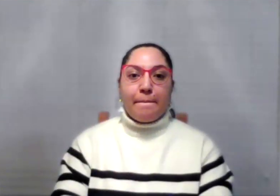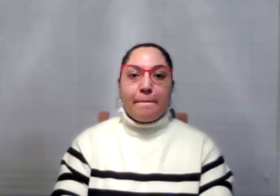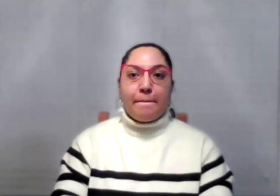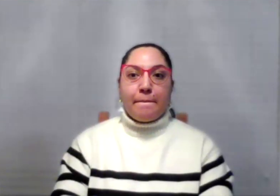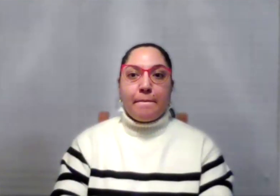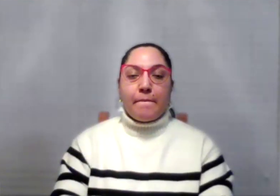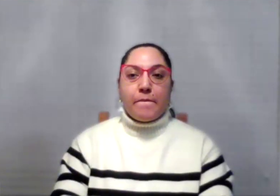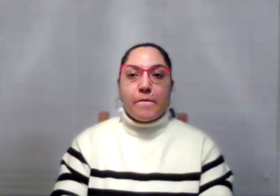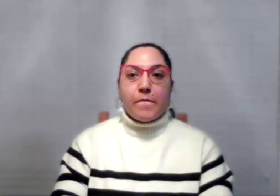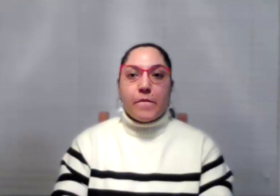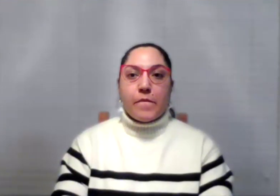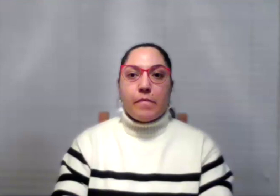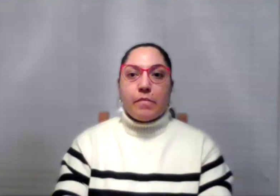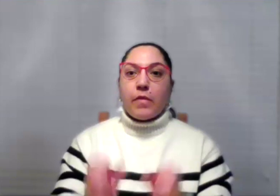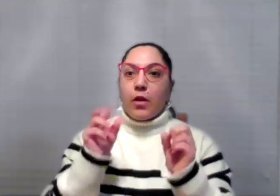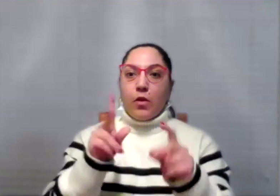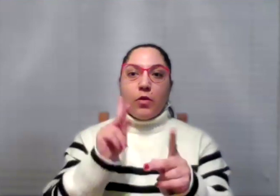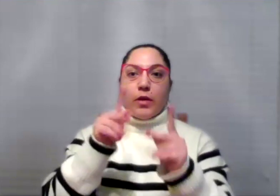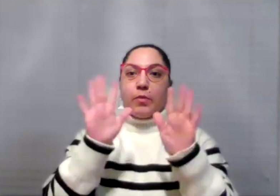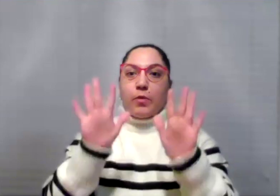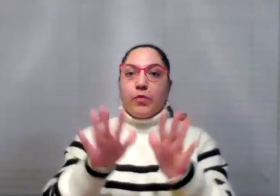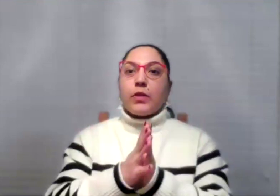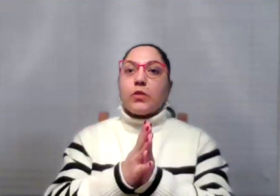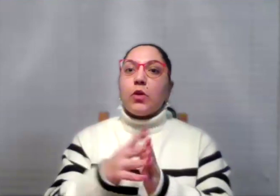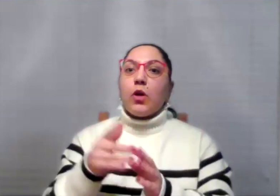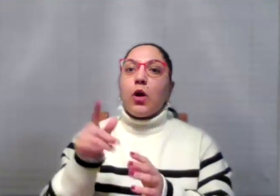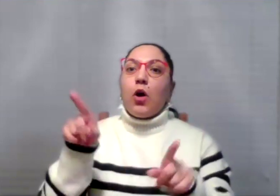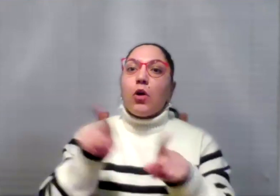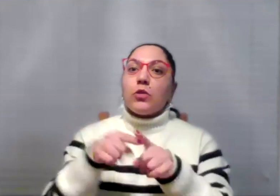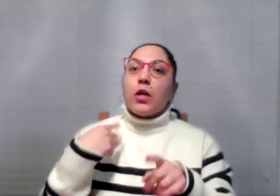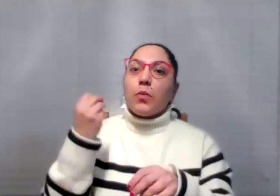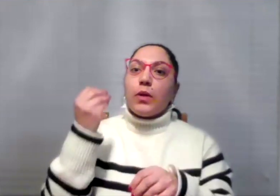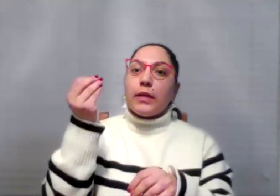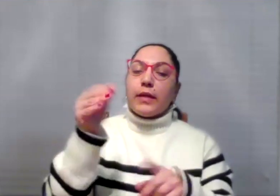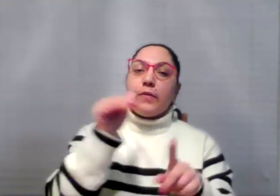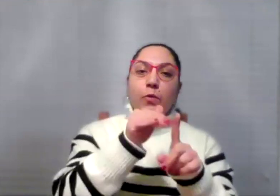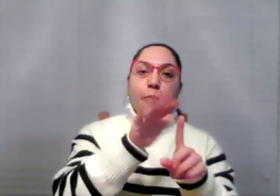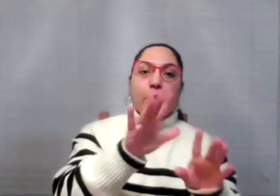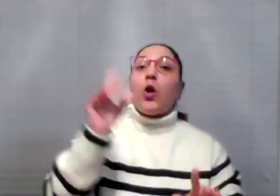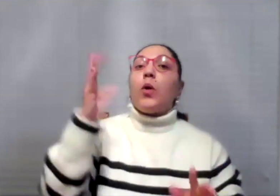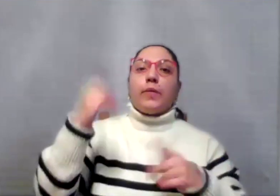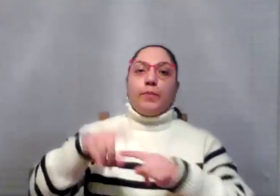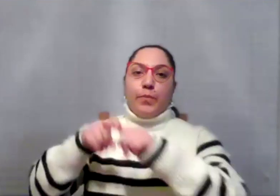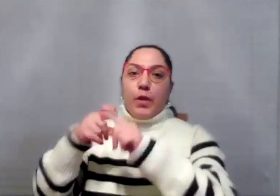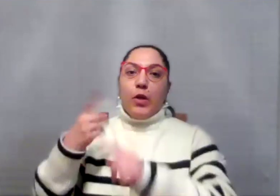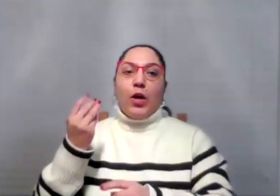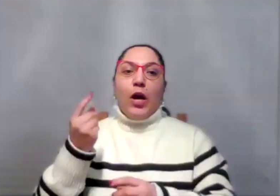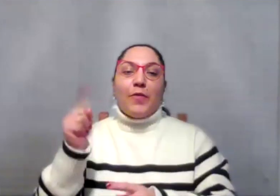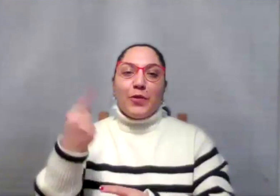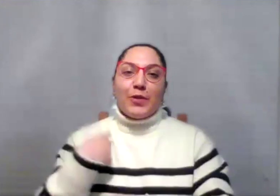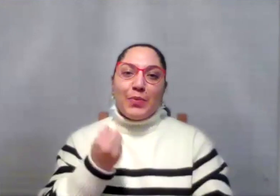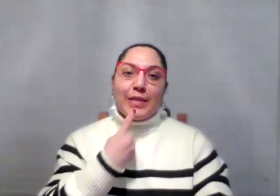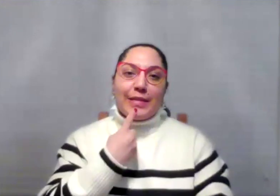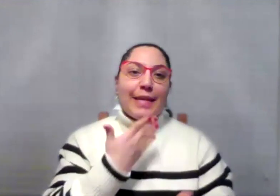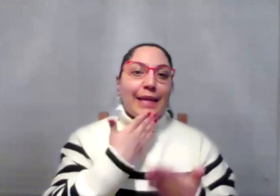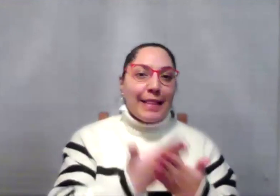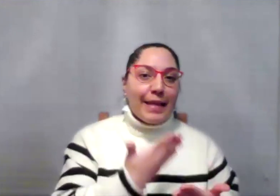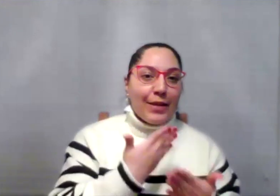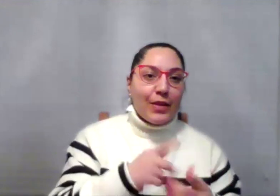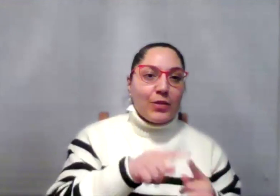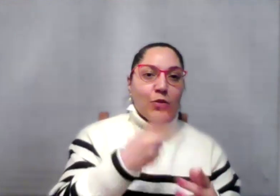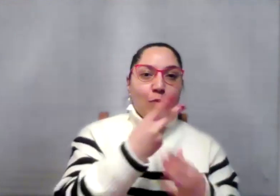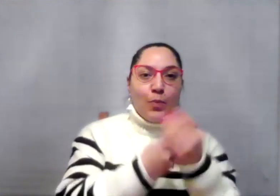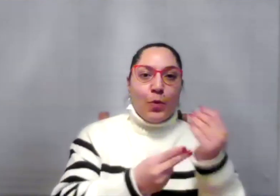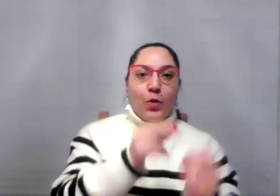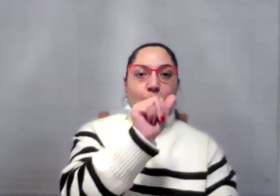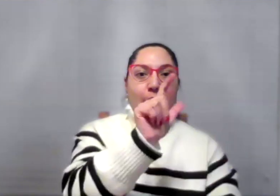Okay, perfect. And just a reminder for everyone. First, thank you so much, Sean and Alex, for your informative